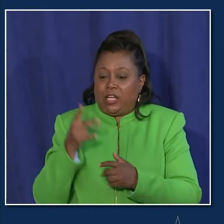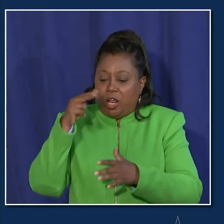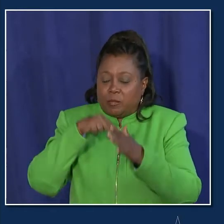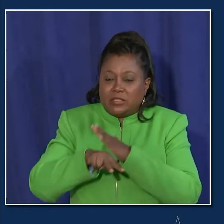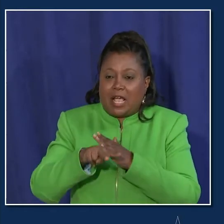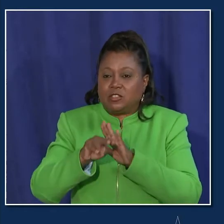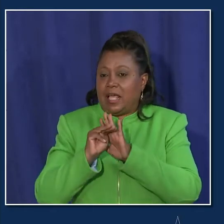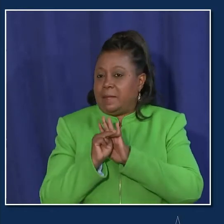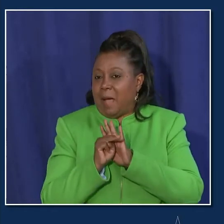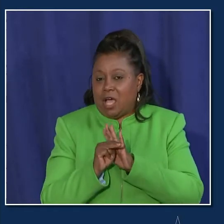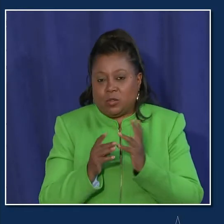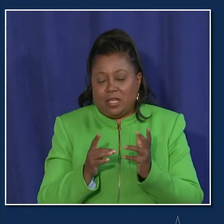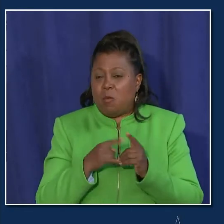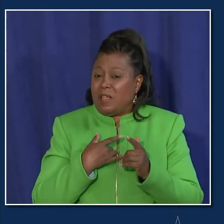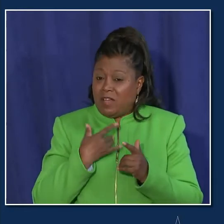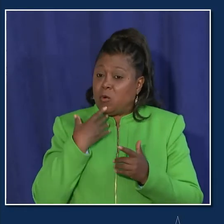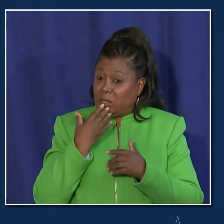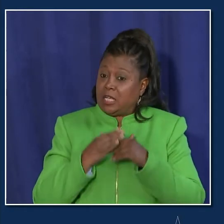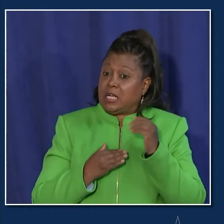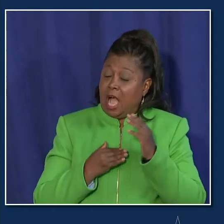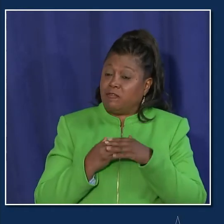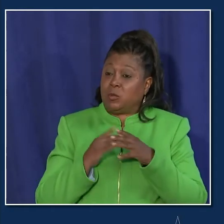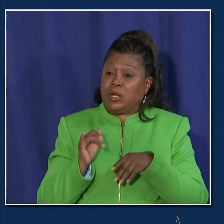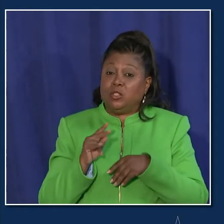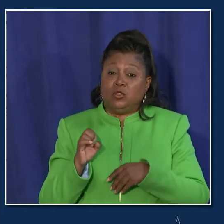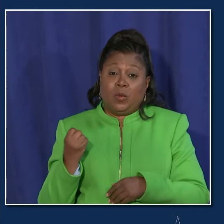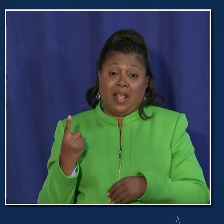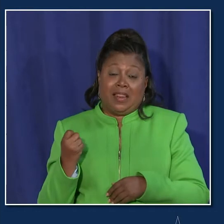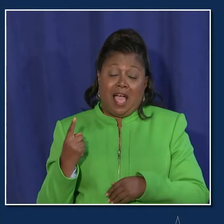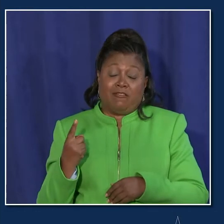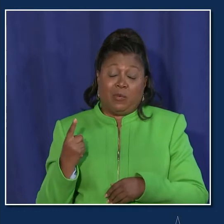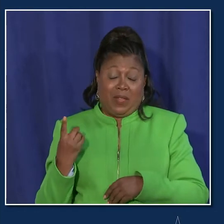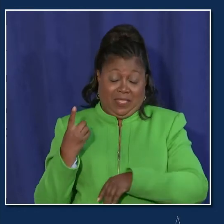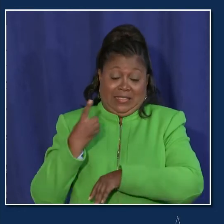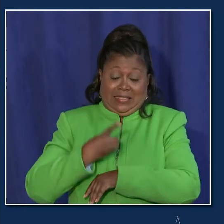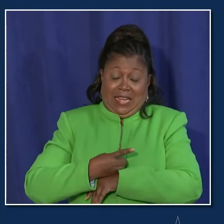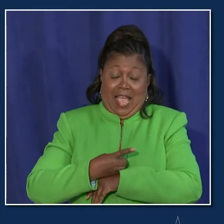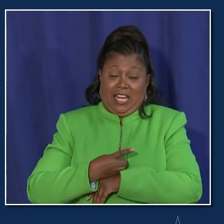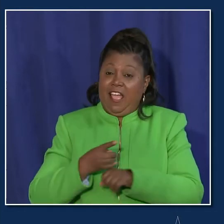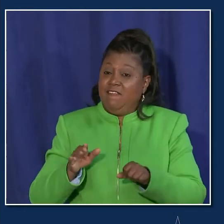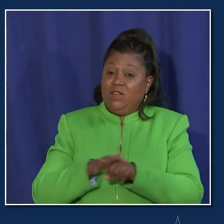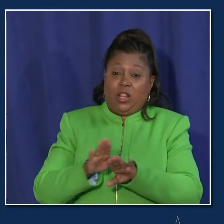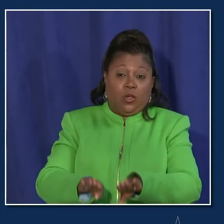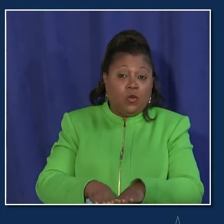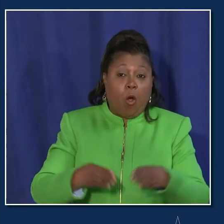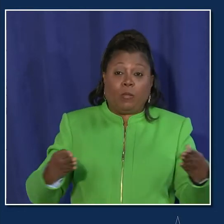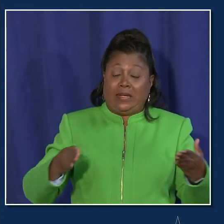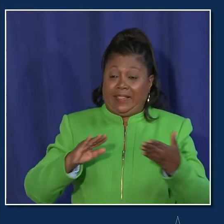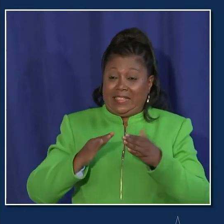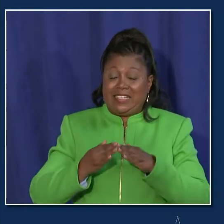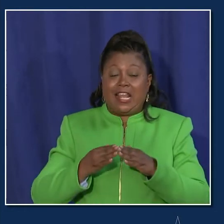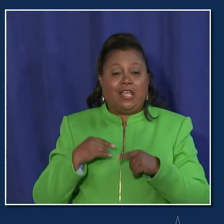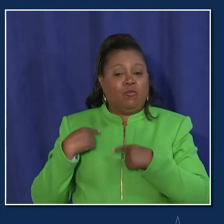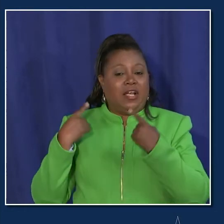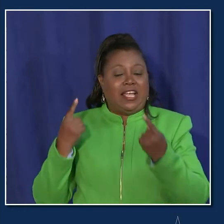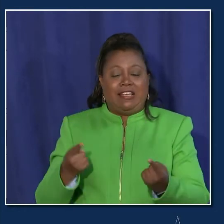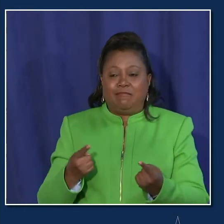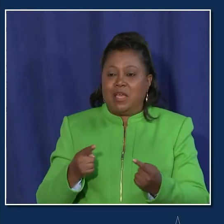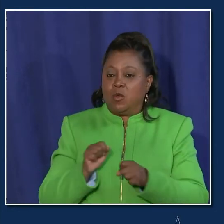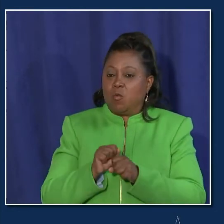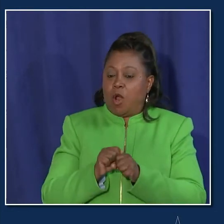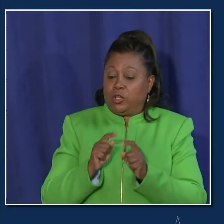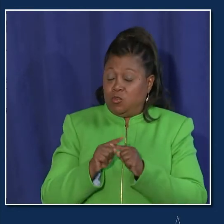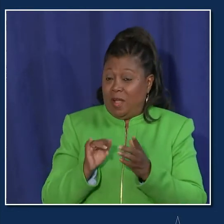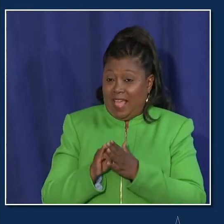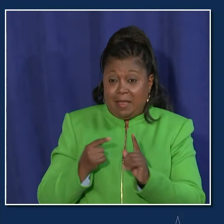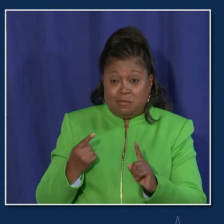and modeling. We felt very comfortable on June 11th, which was the date, fully opening up the city. We had been kind of working towards